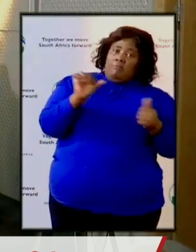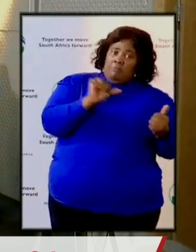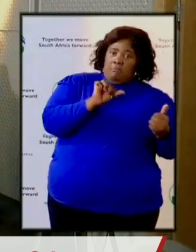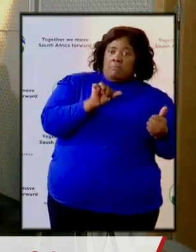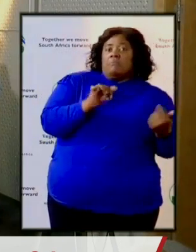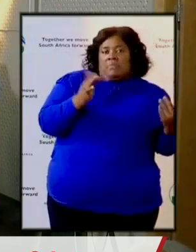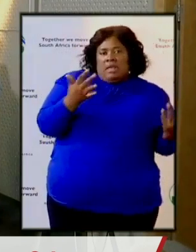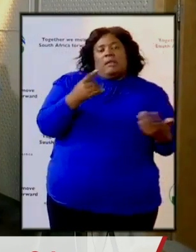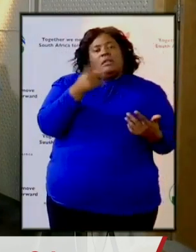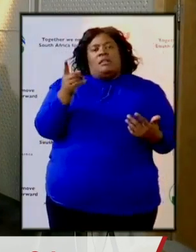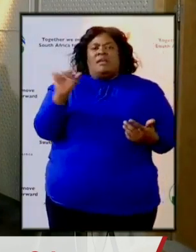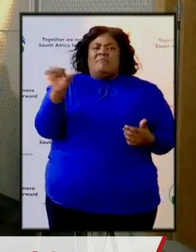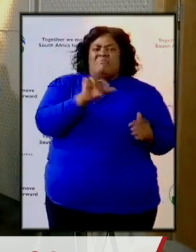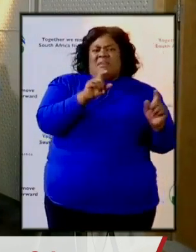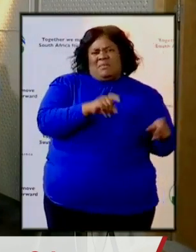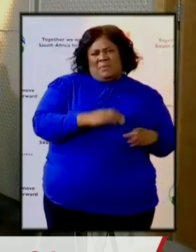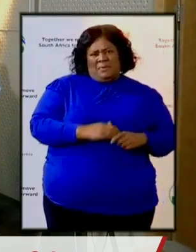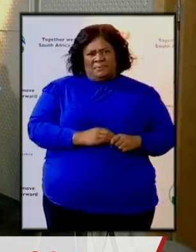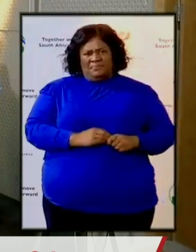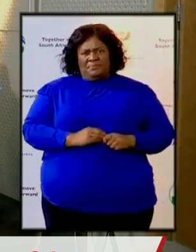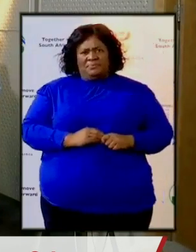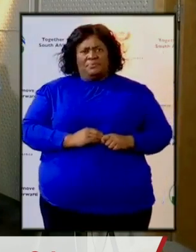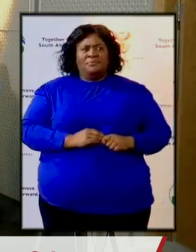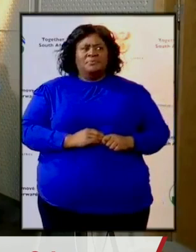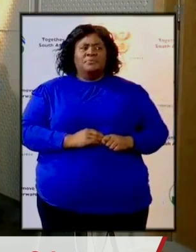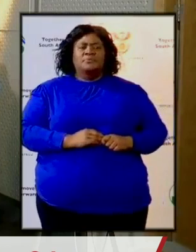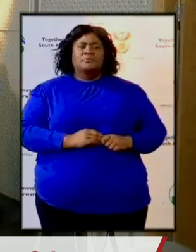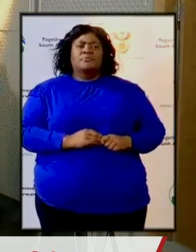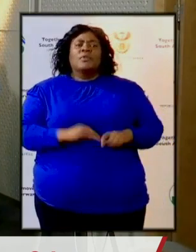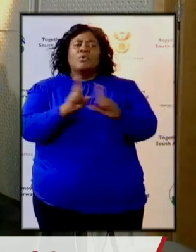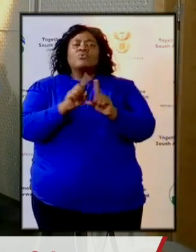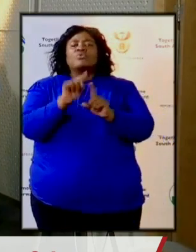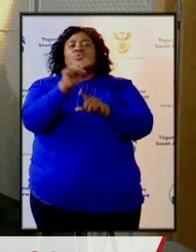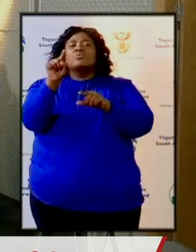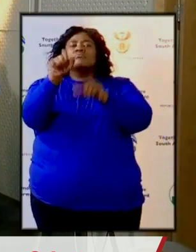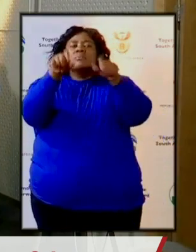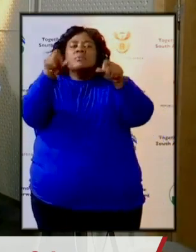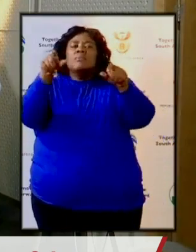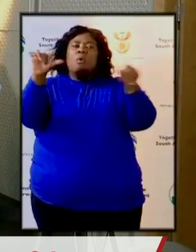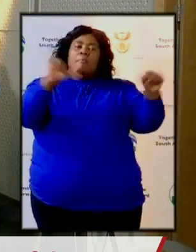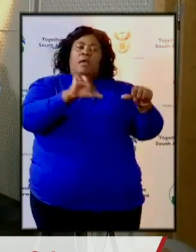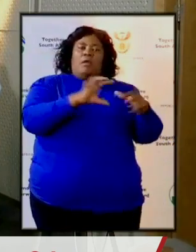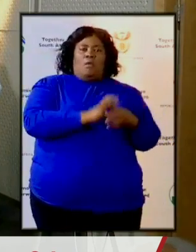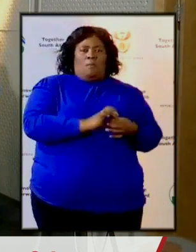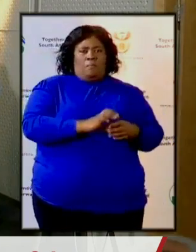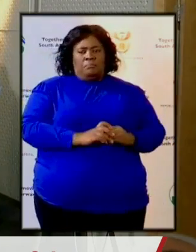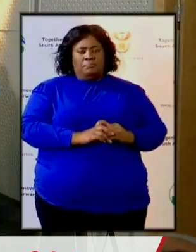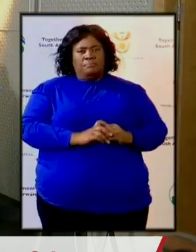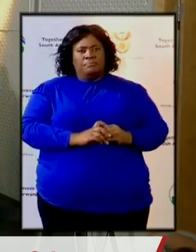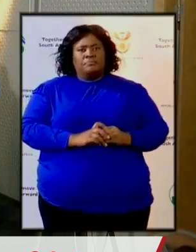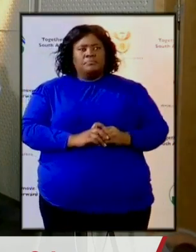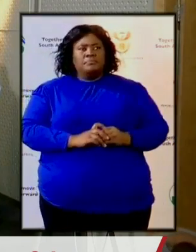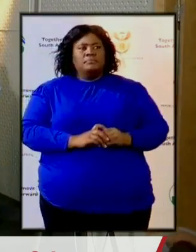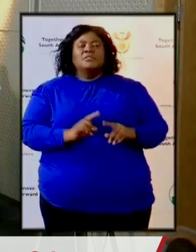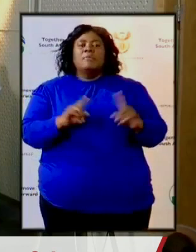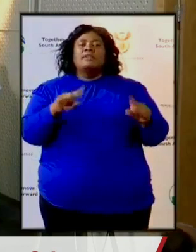And also those who are coming back from home. But you can't be going